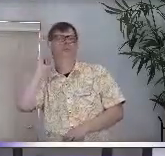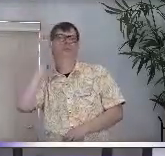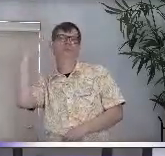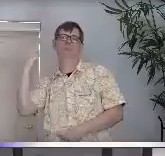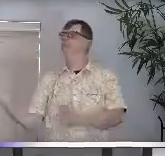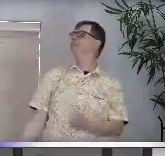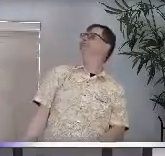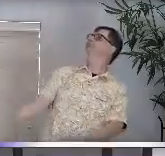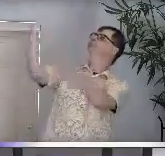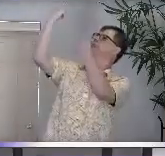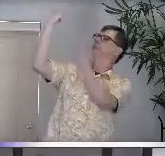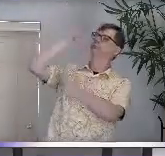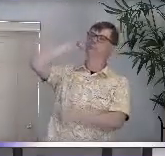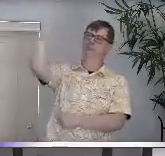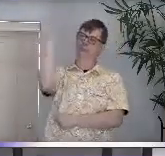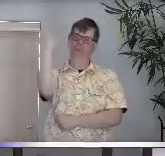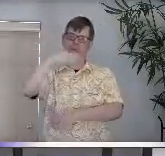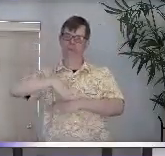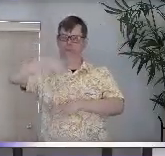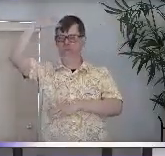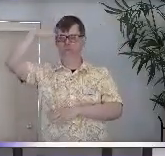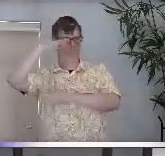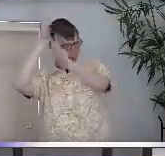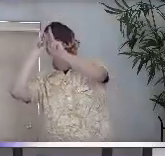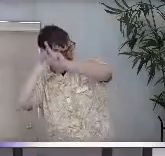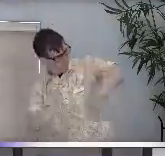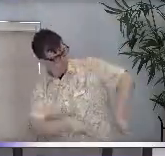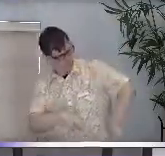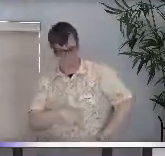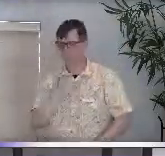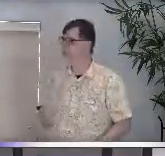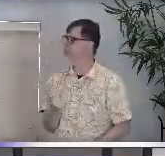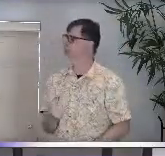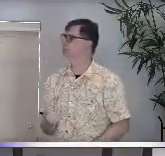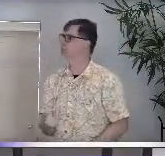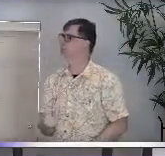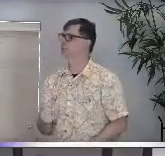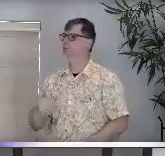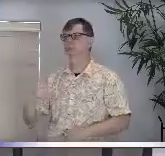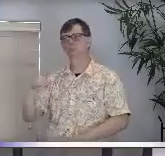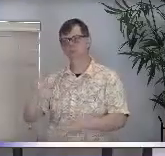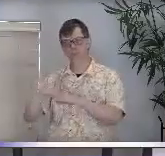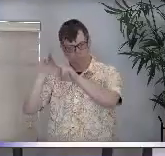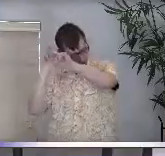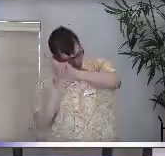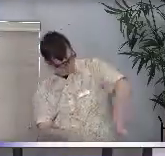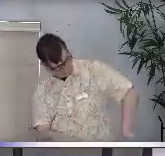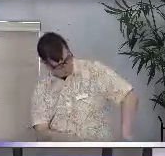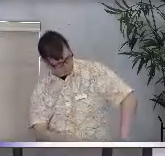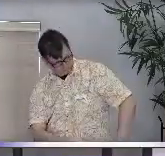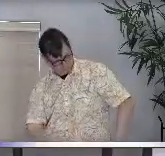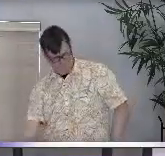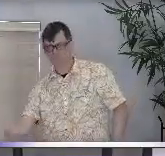high achievement, and who at the worst, if he fails, at least he failed